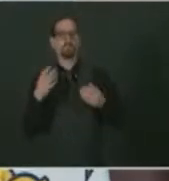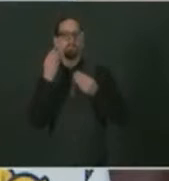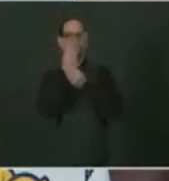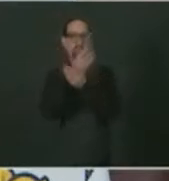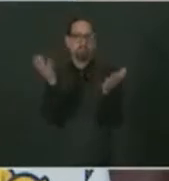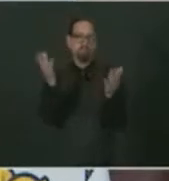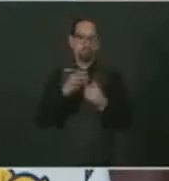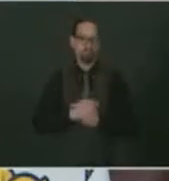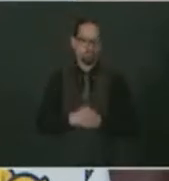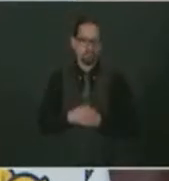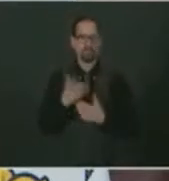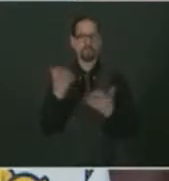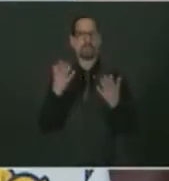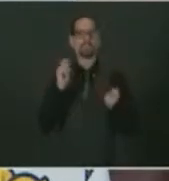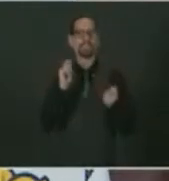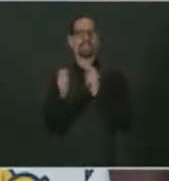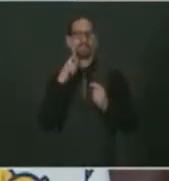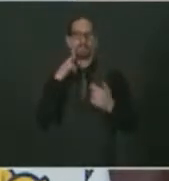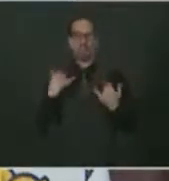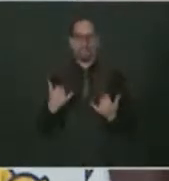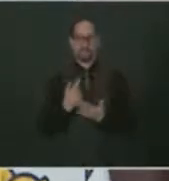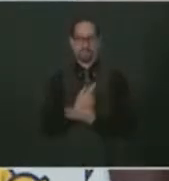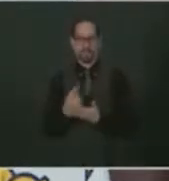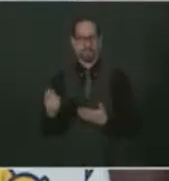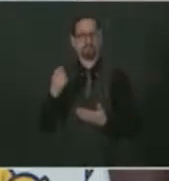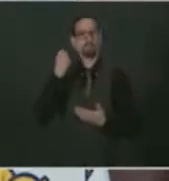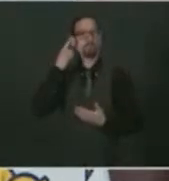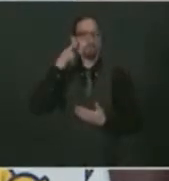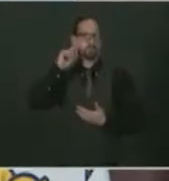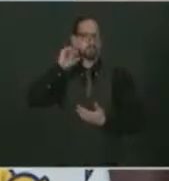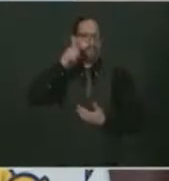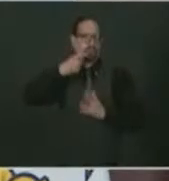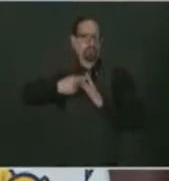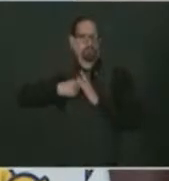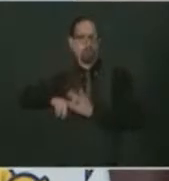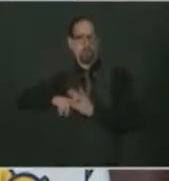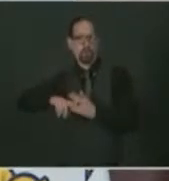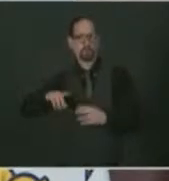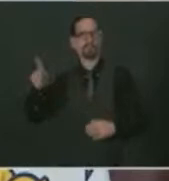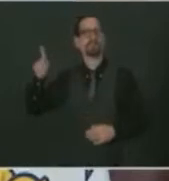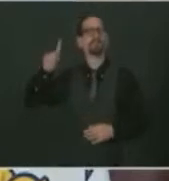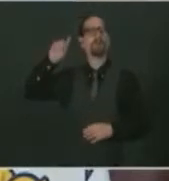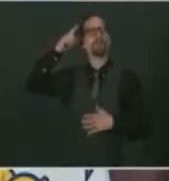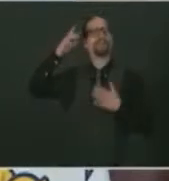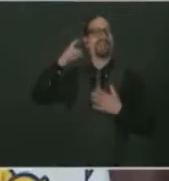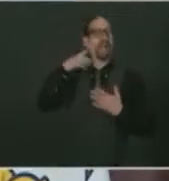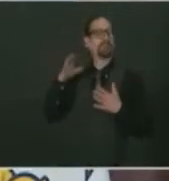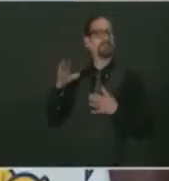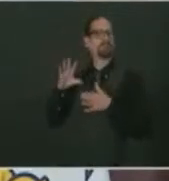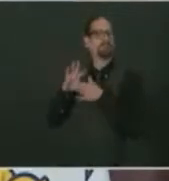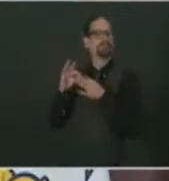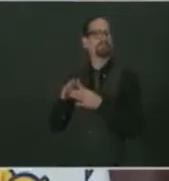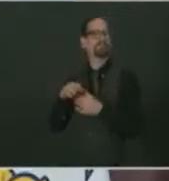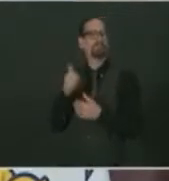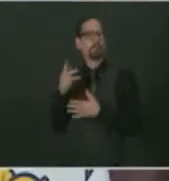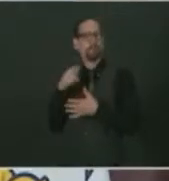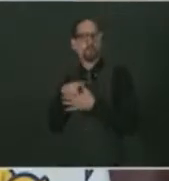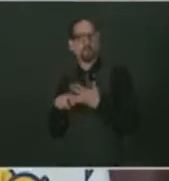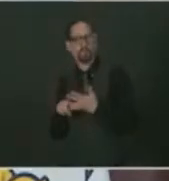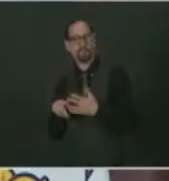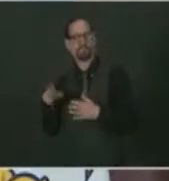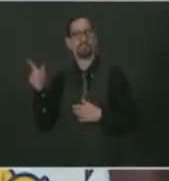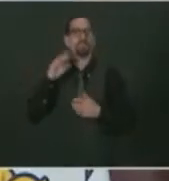this coming Friday, tomorrow. The governor touched upon them in his remarks. We want to thank the Ocean State Coalition, the